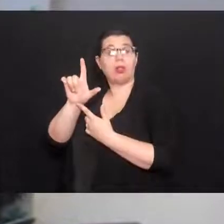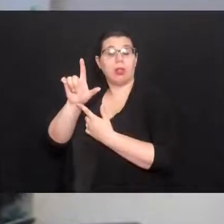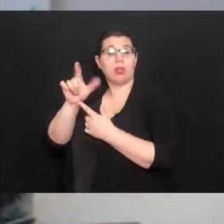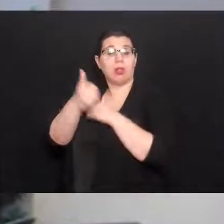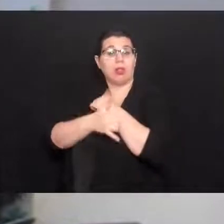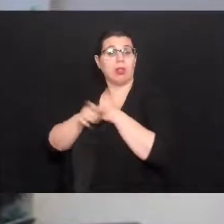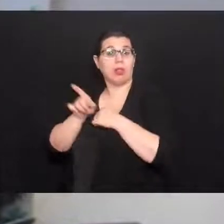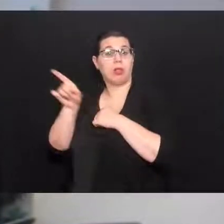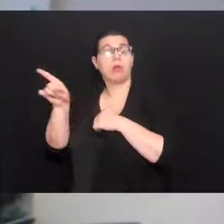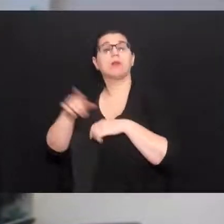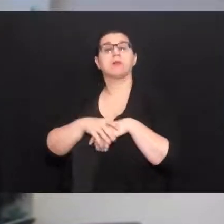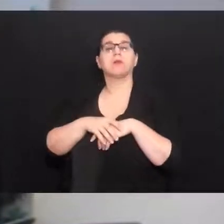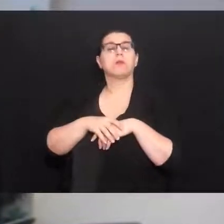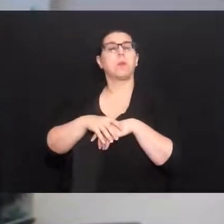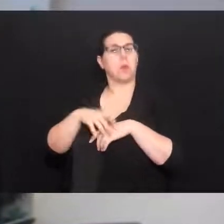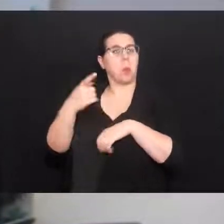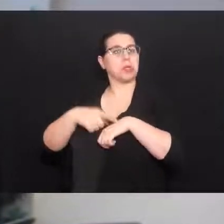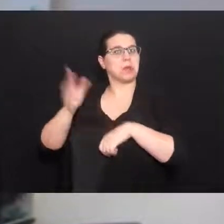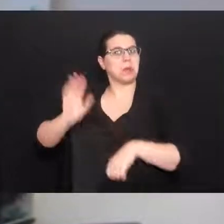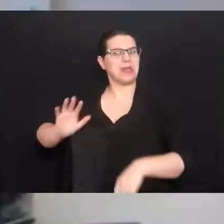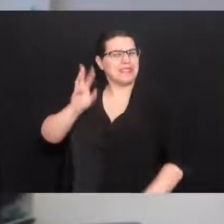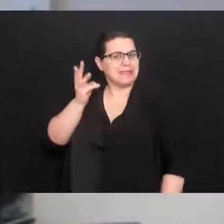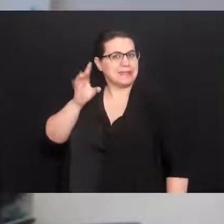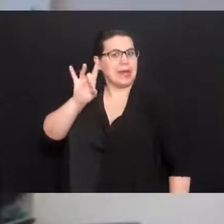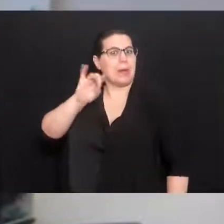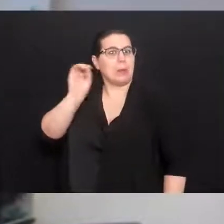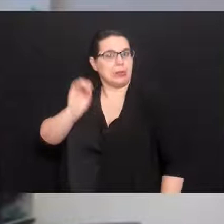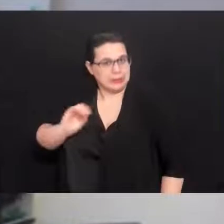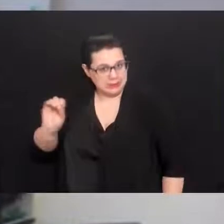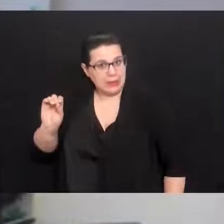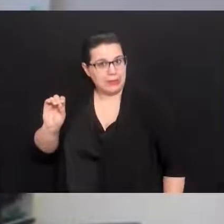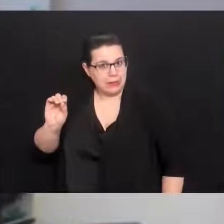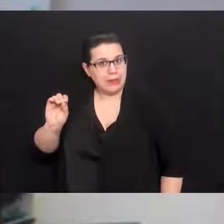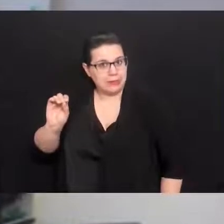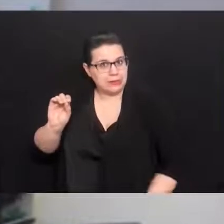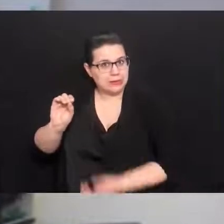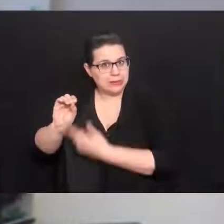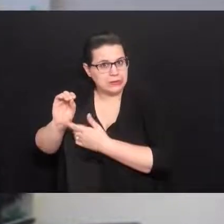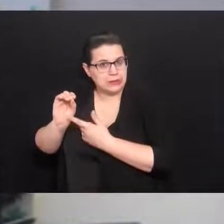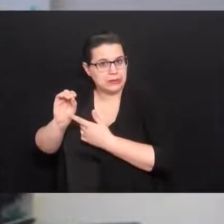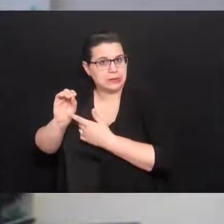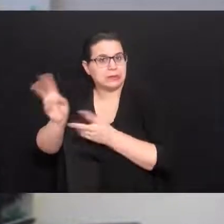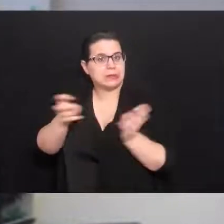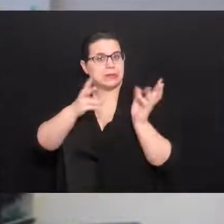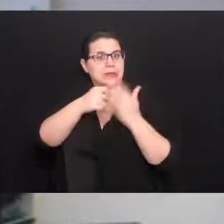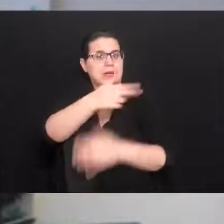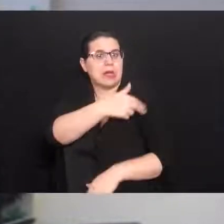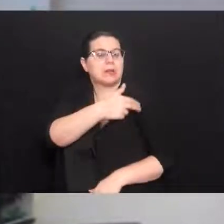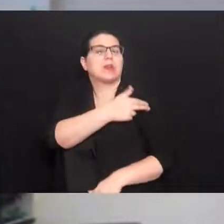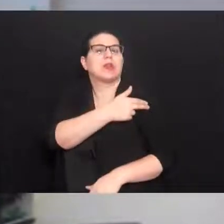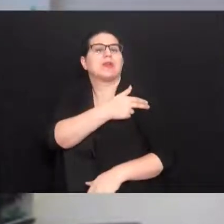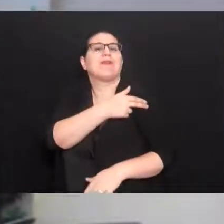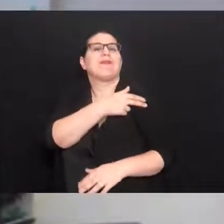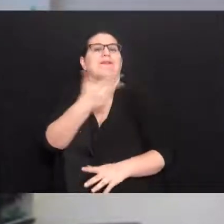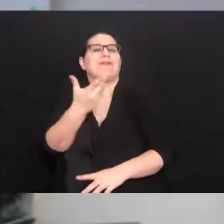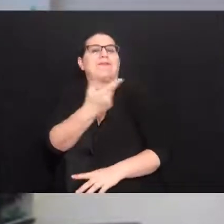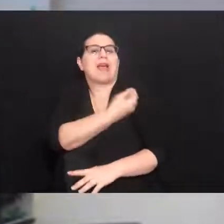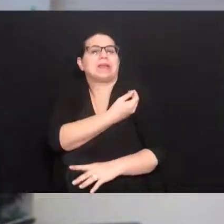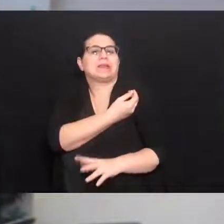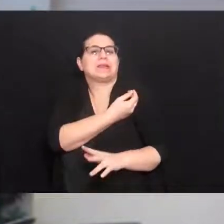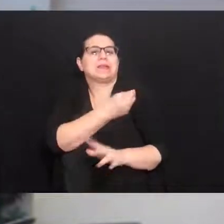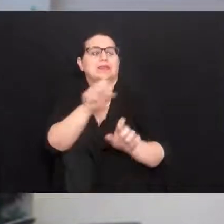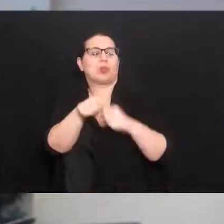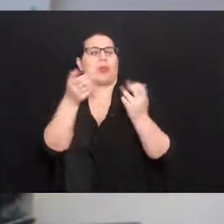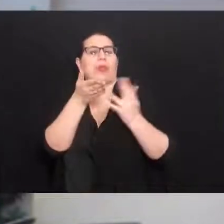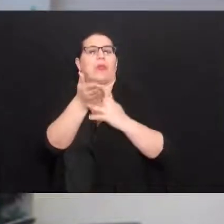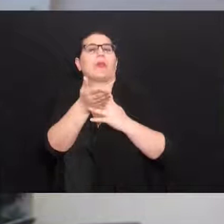of their hospitalized people be vaccine breakthrough cases. And that was because they immunized all of their